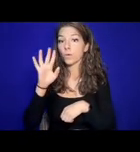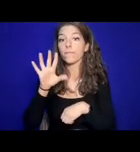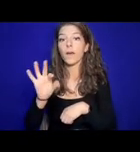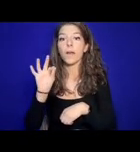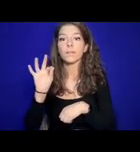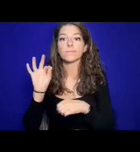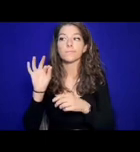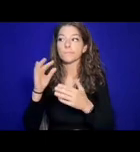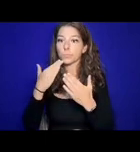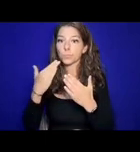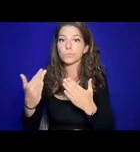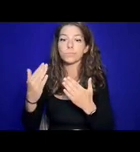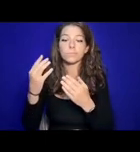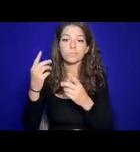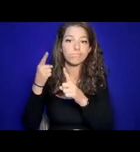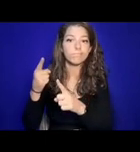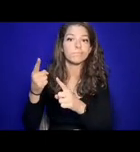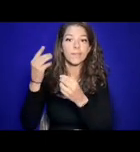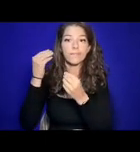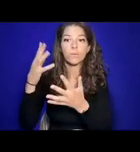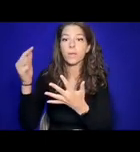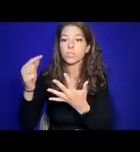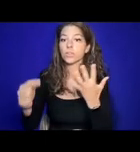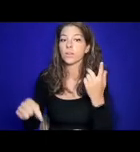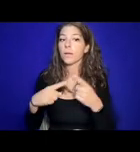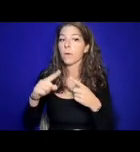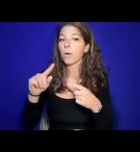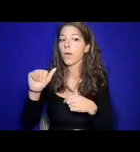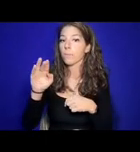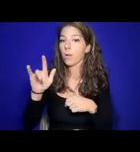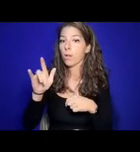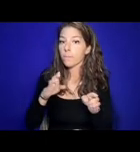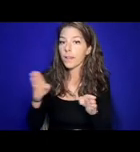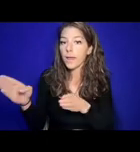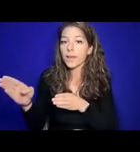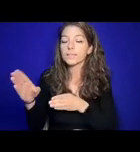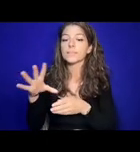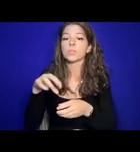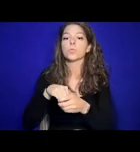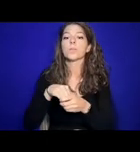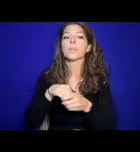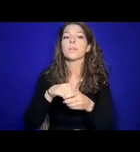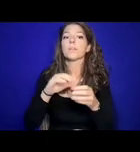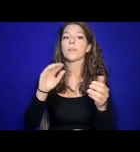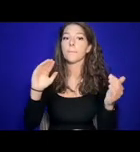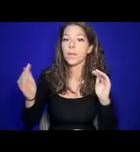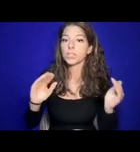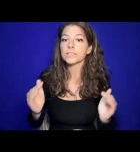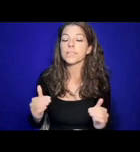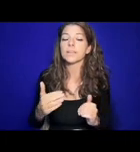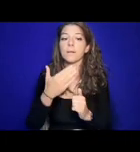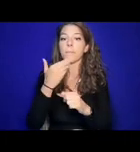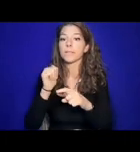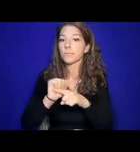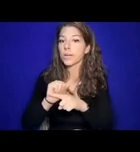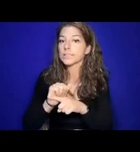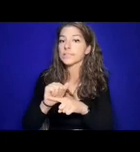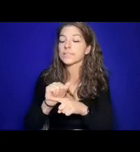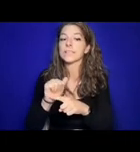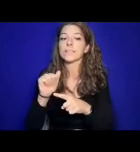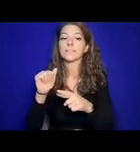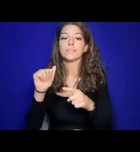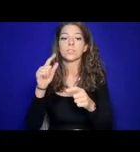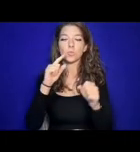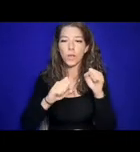find reliable, objective information about ABLE plans, including plan comparisons, best practices,